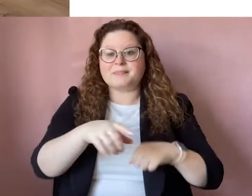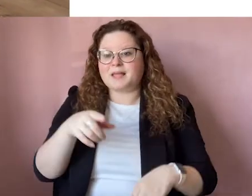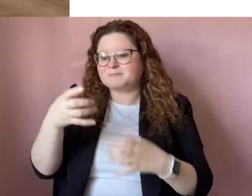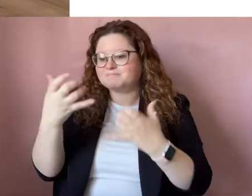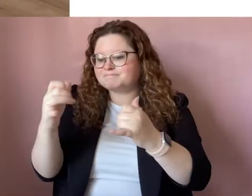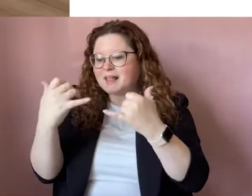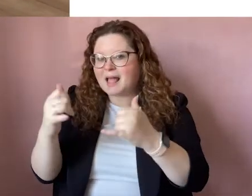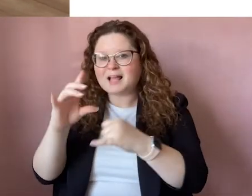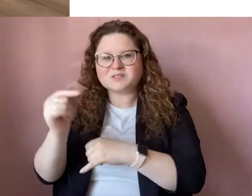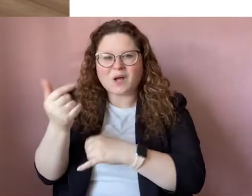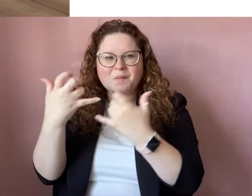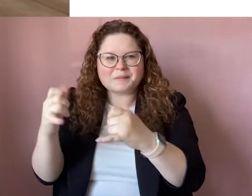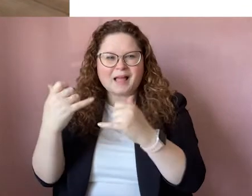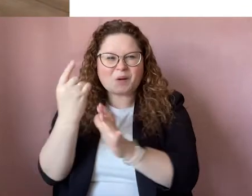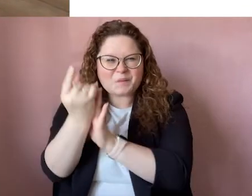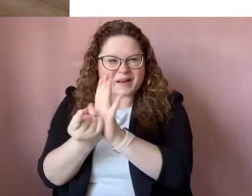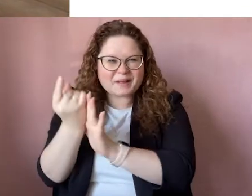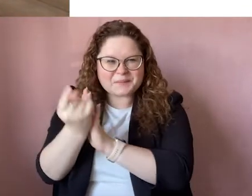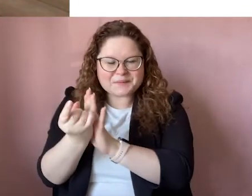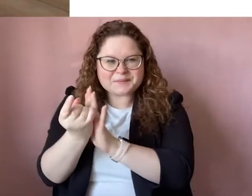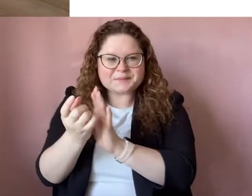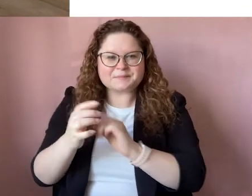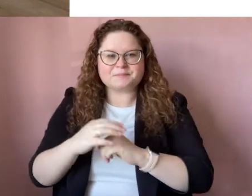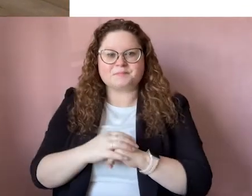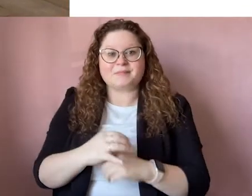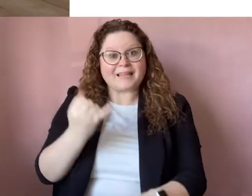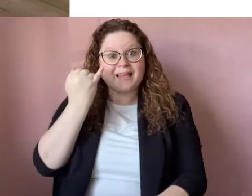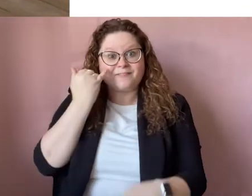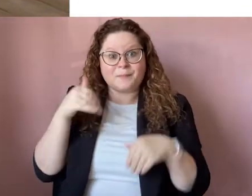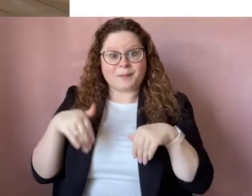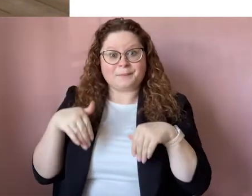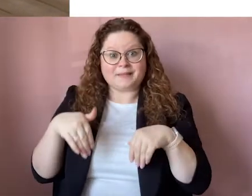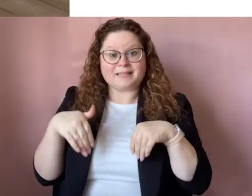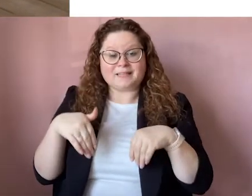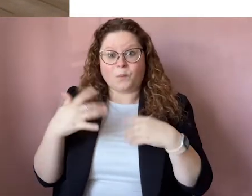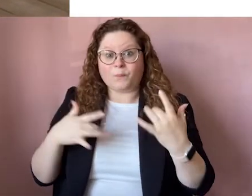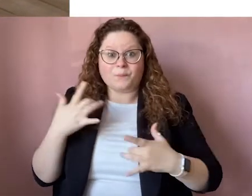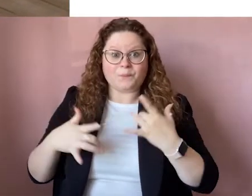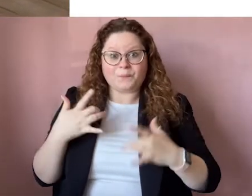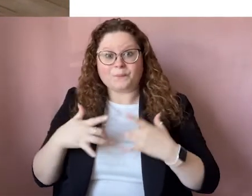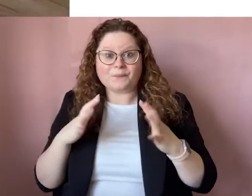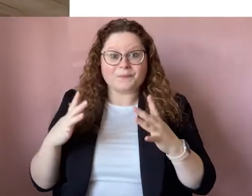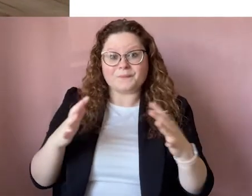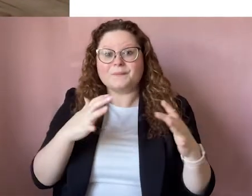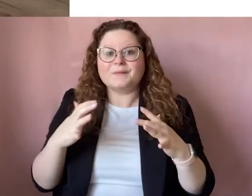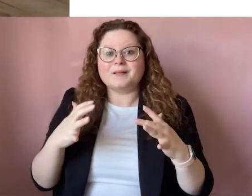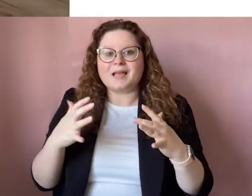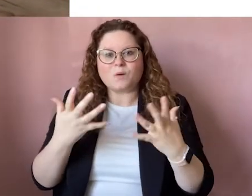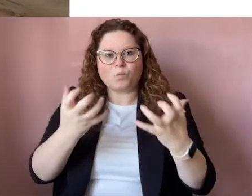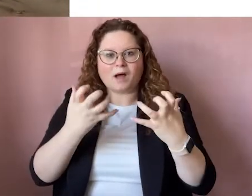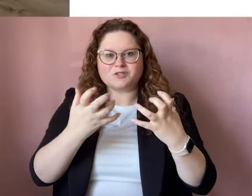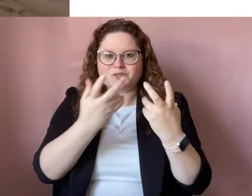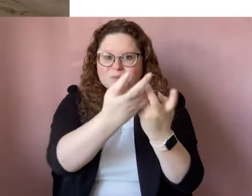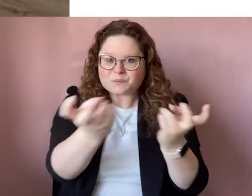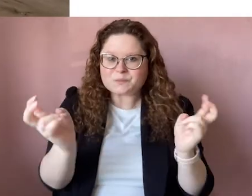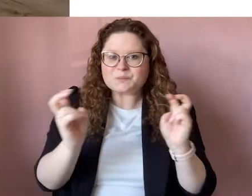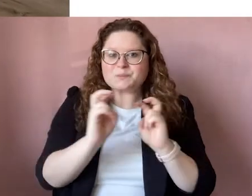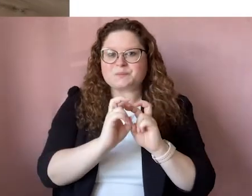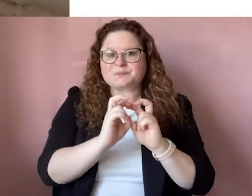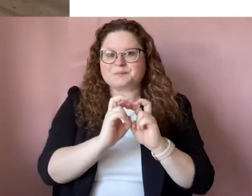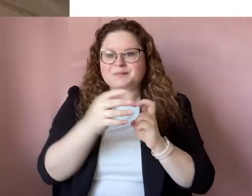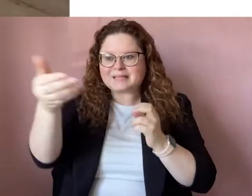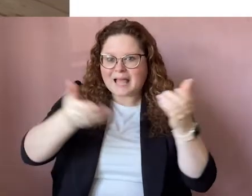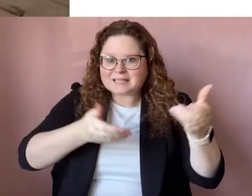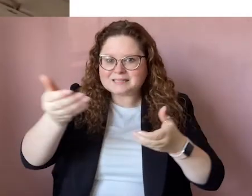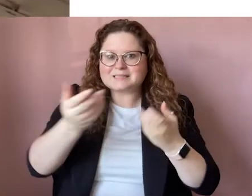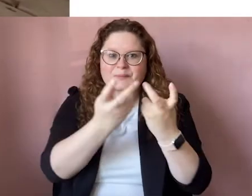out of these. If you've got a very excitable puppy at home and you're trying to have guests over for dinner, this is a